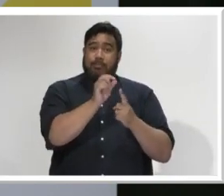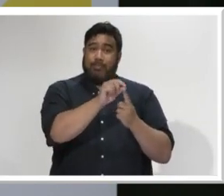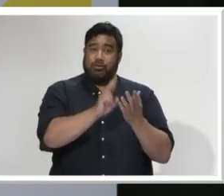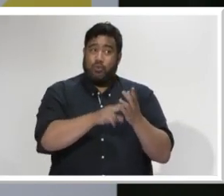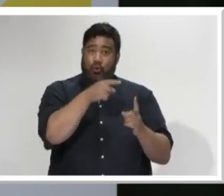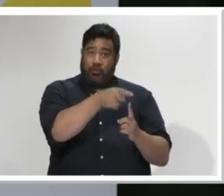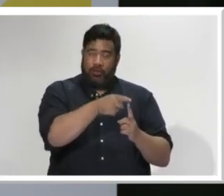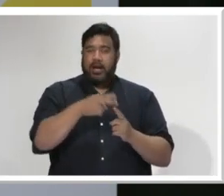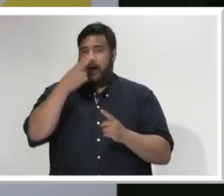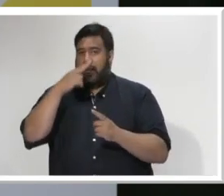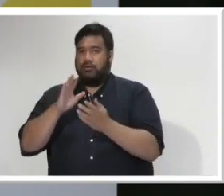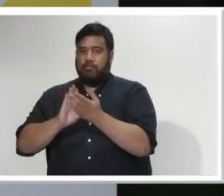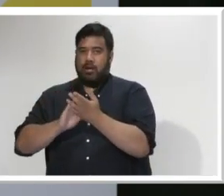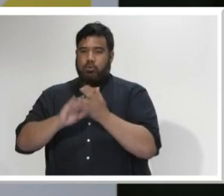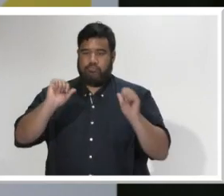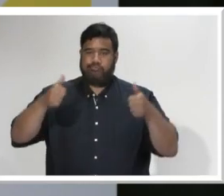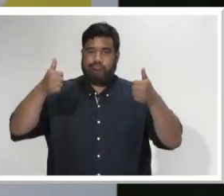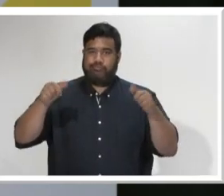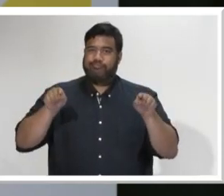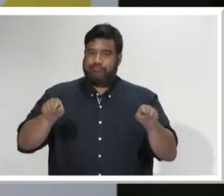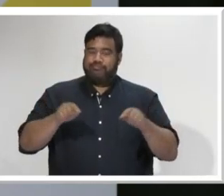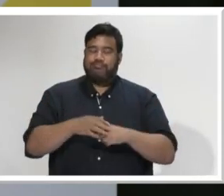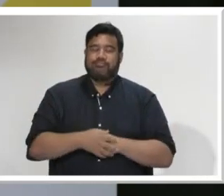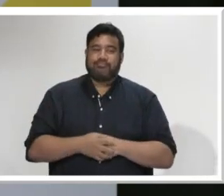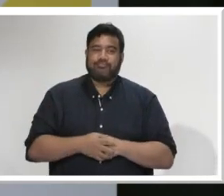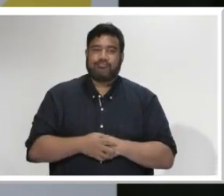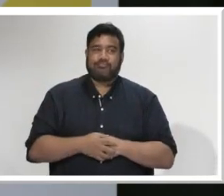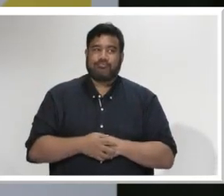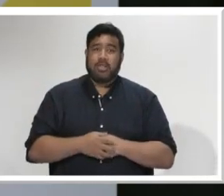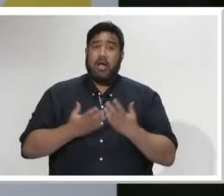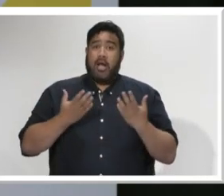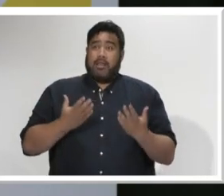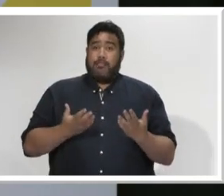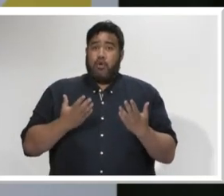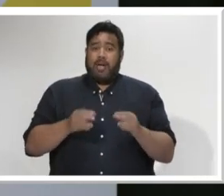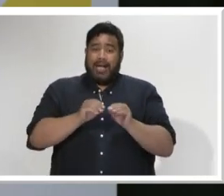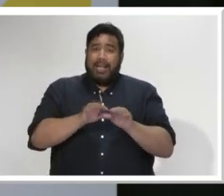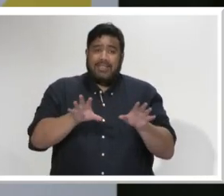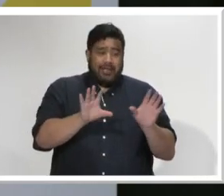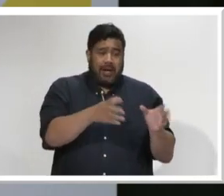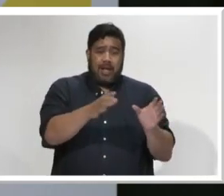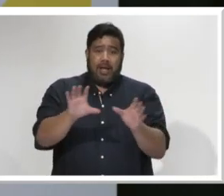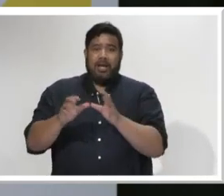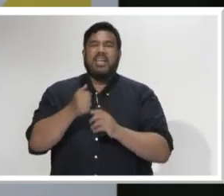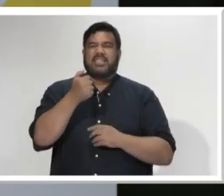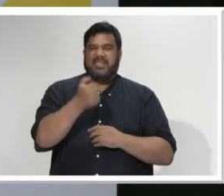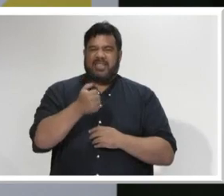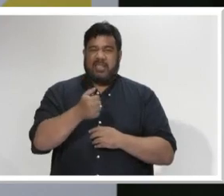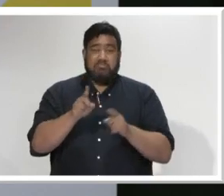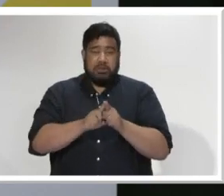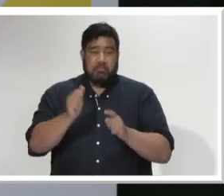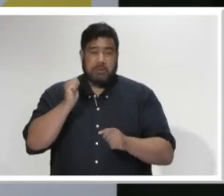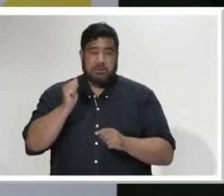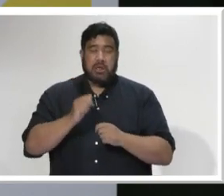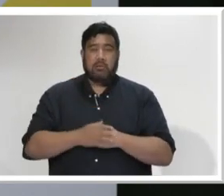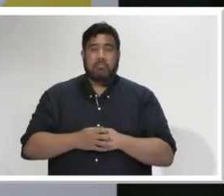Nelson Marlborough Laboratory. Today there are still 16 significant clusters, no change from yesterday, and 11 of the